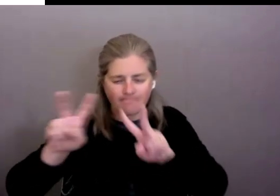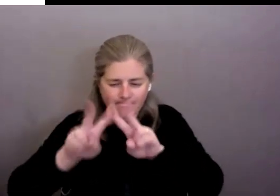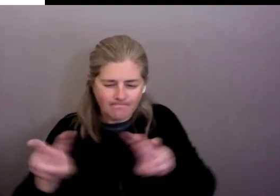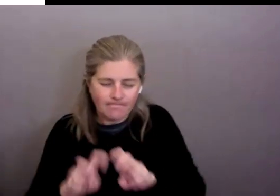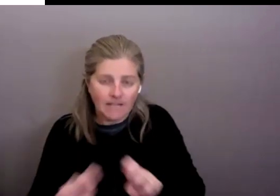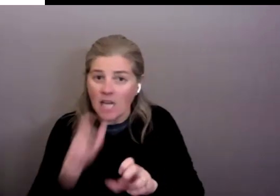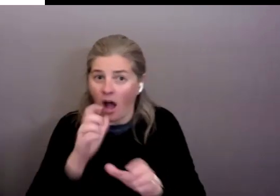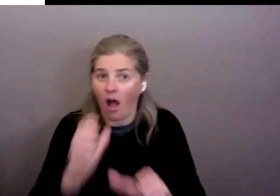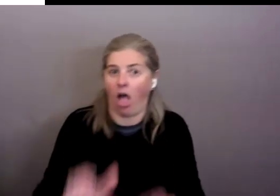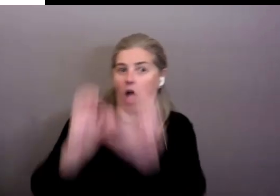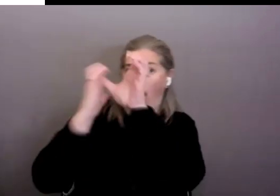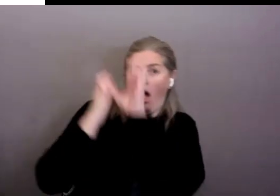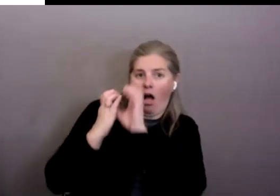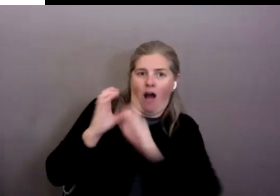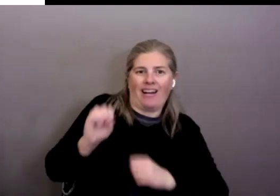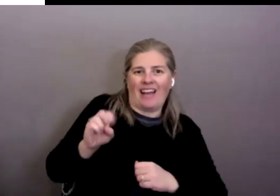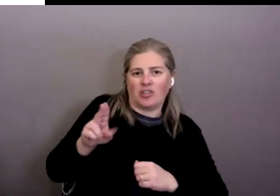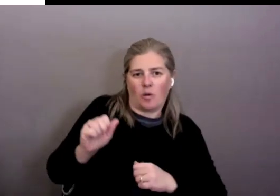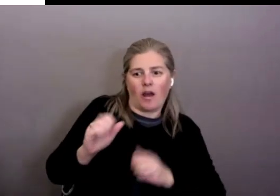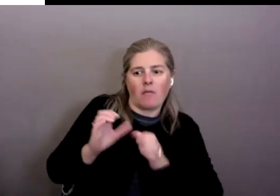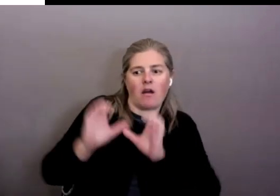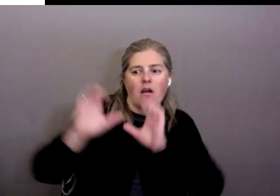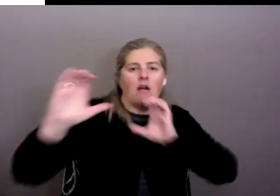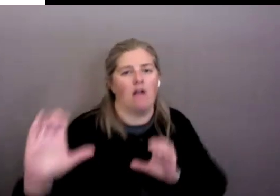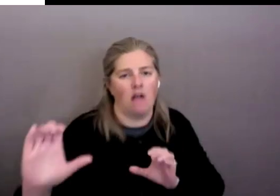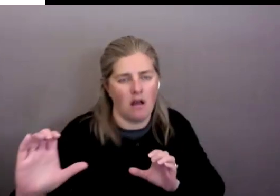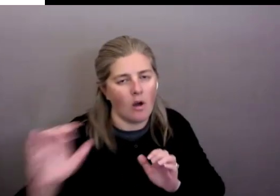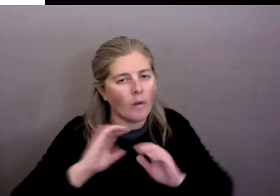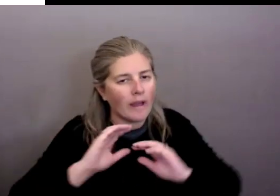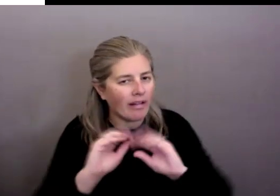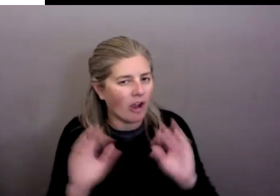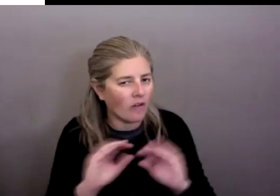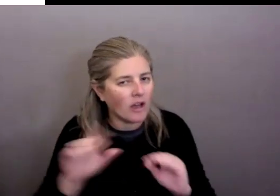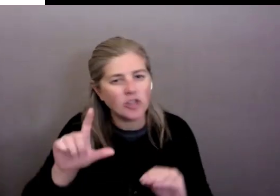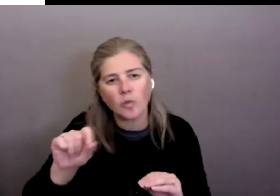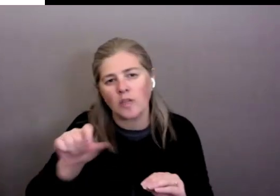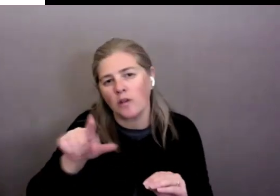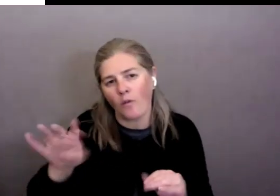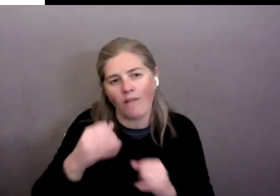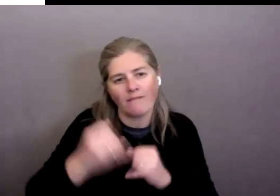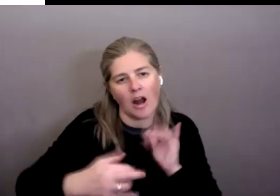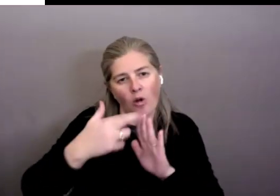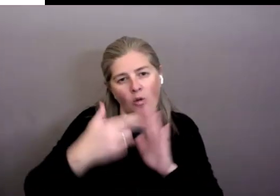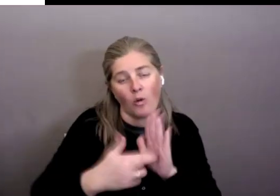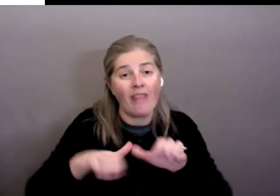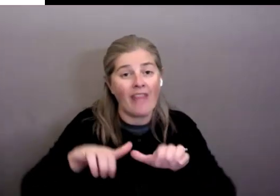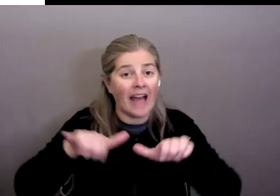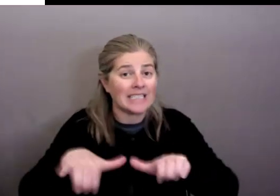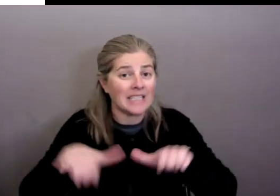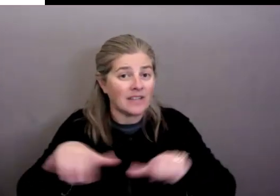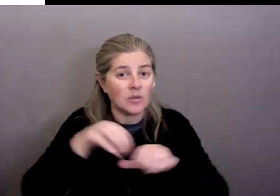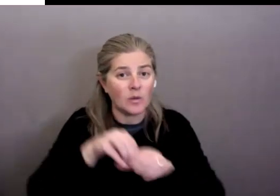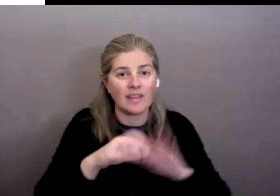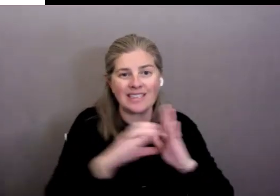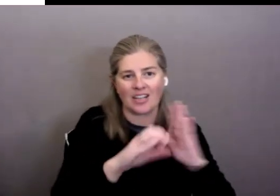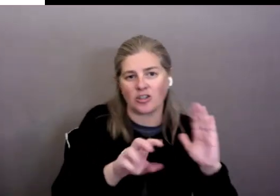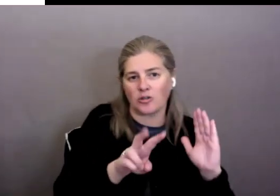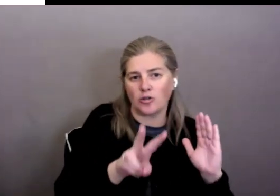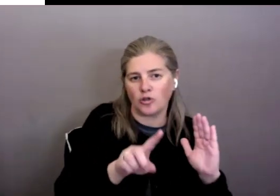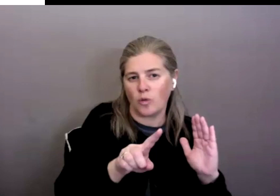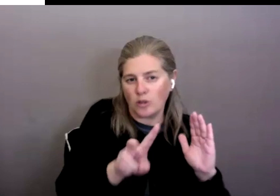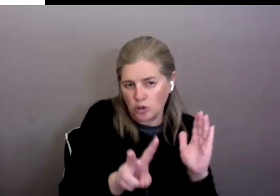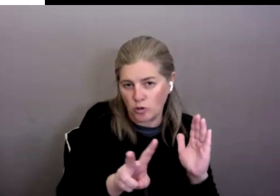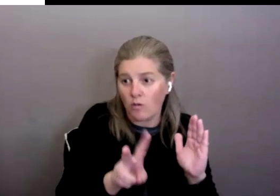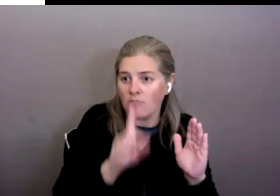SUAs. For this reason, we clarified in the 2024 final rule that activities under Section 212 are allowable